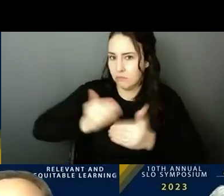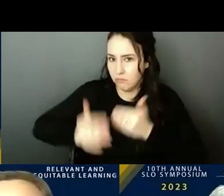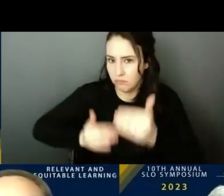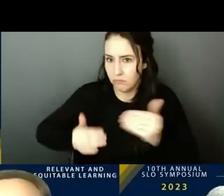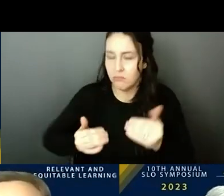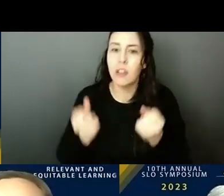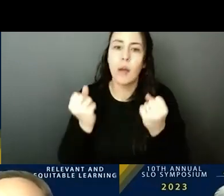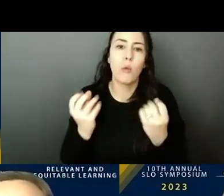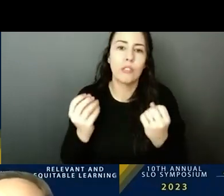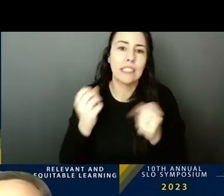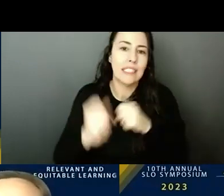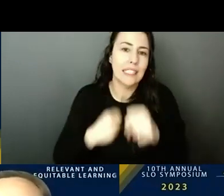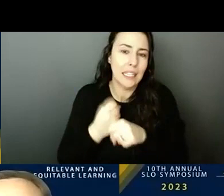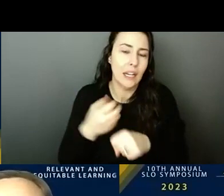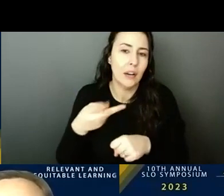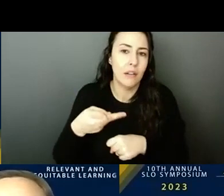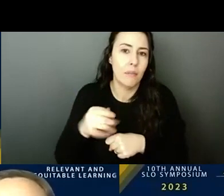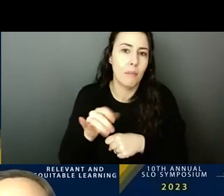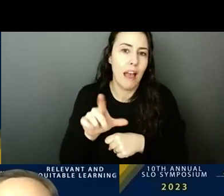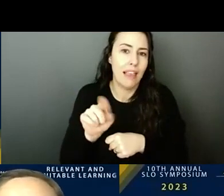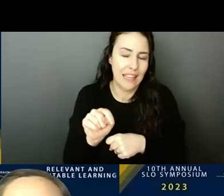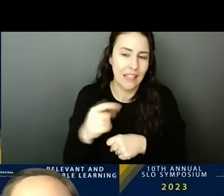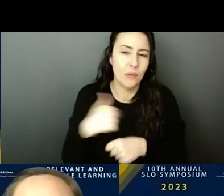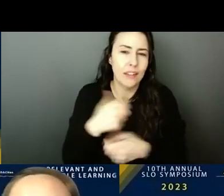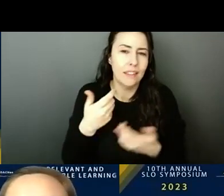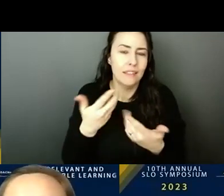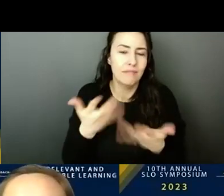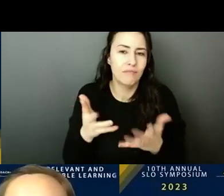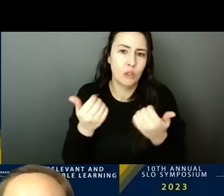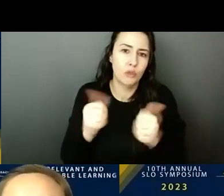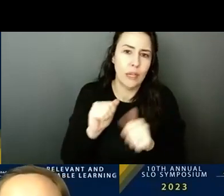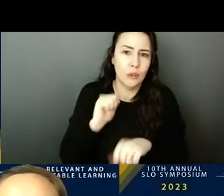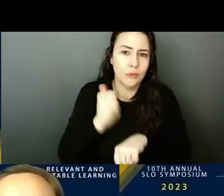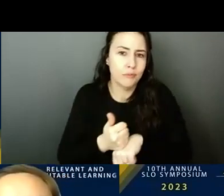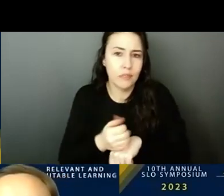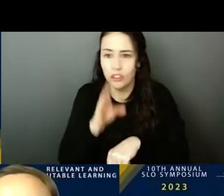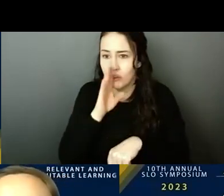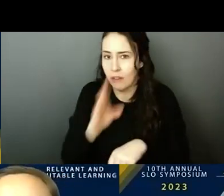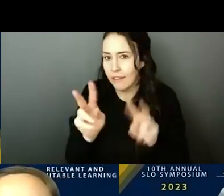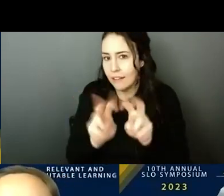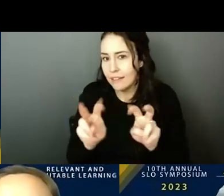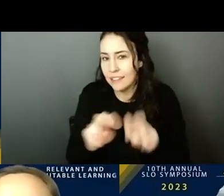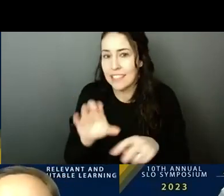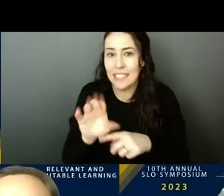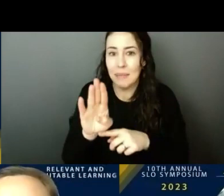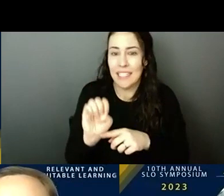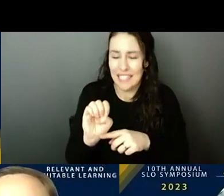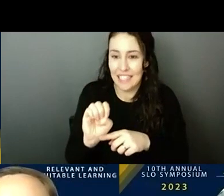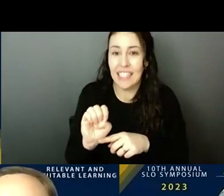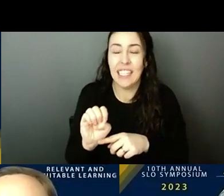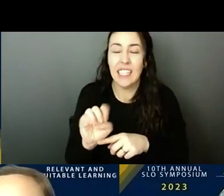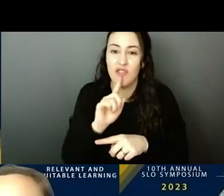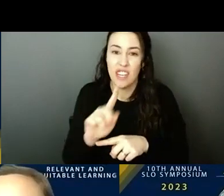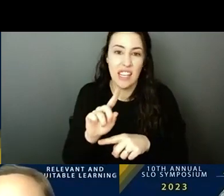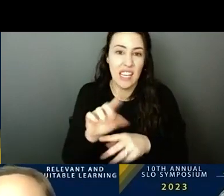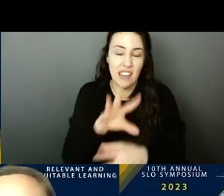pilot because as we try to establish these direct assessment CBE programs, there's just so much that colleges have to think about, have to